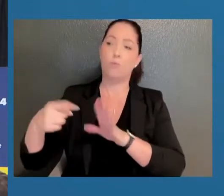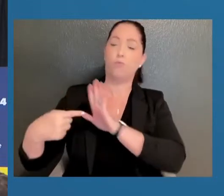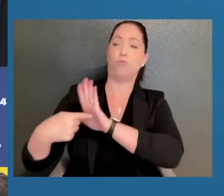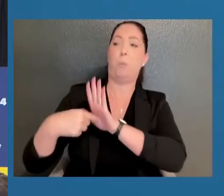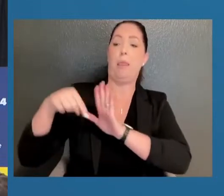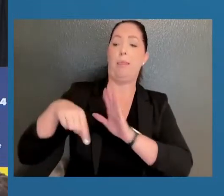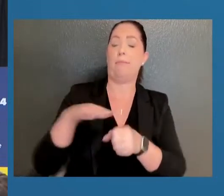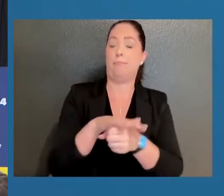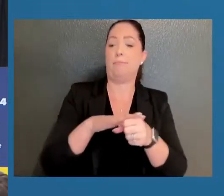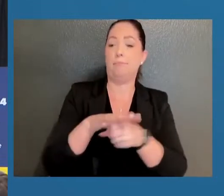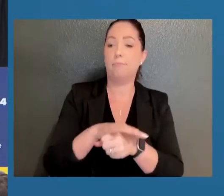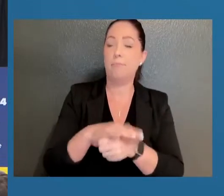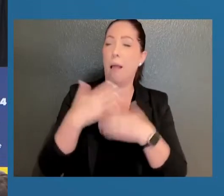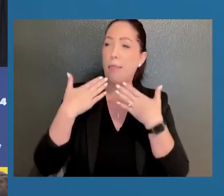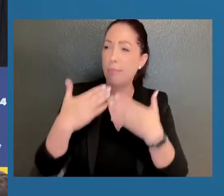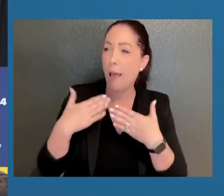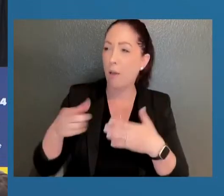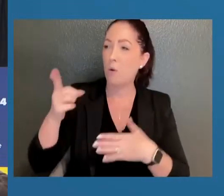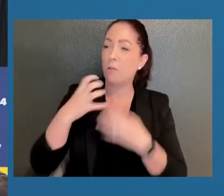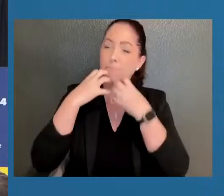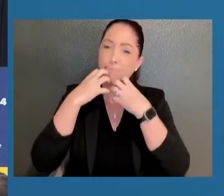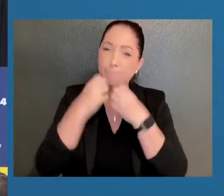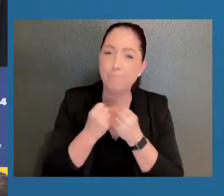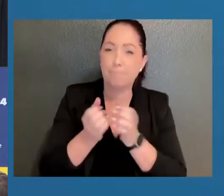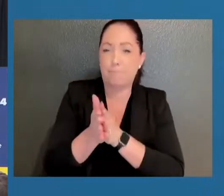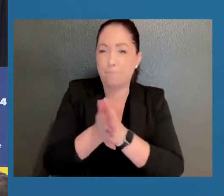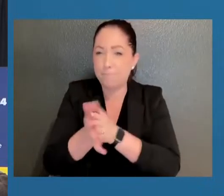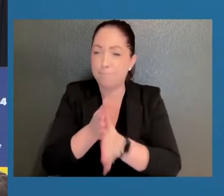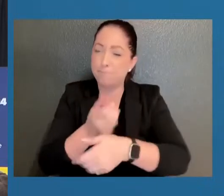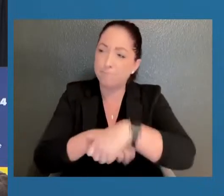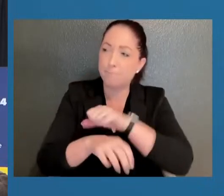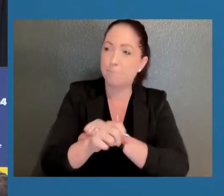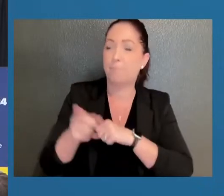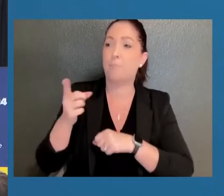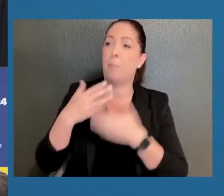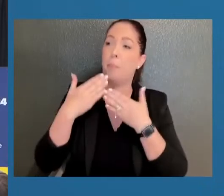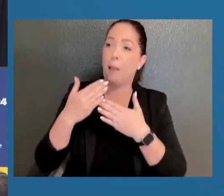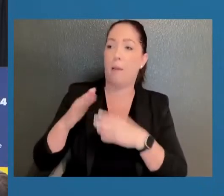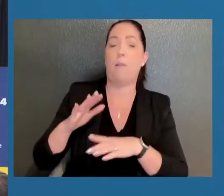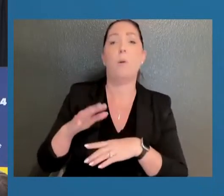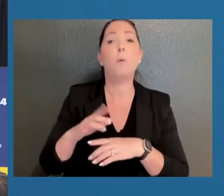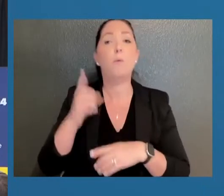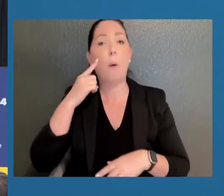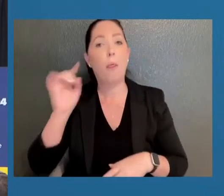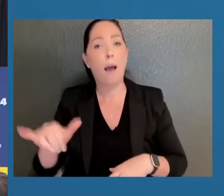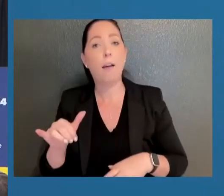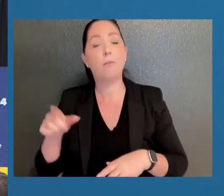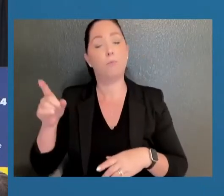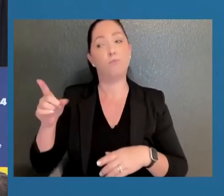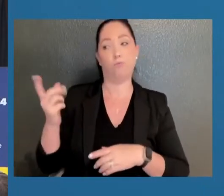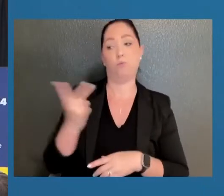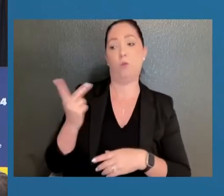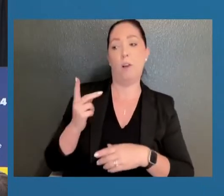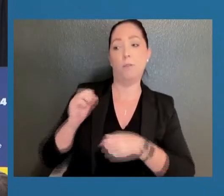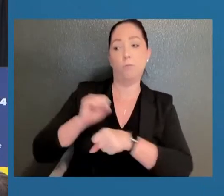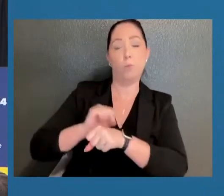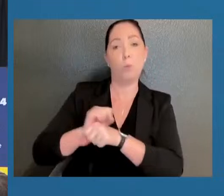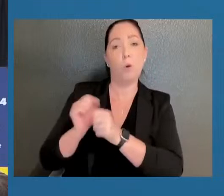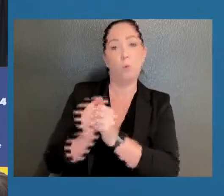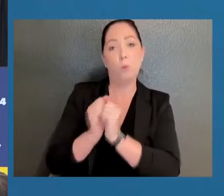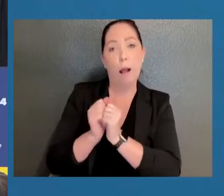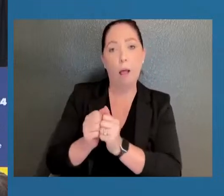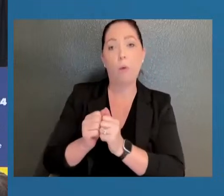such heart and passion, and you come from many, many years' experience of working together in local government and state government, so it's great to see our congressman here as